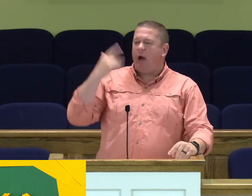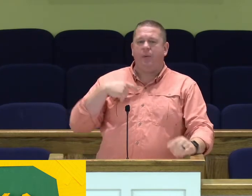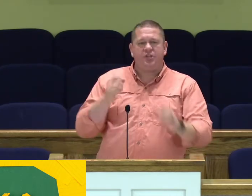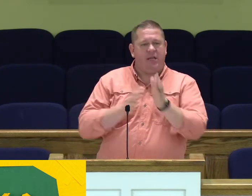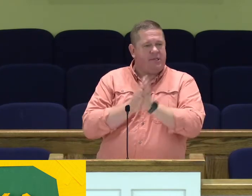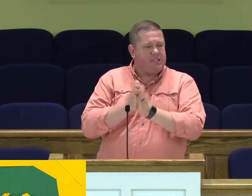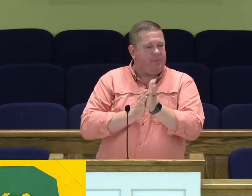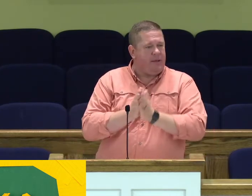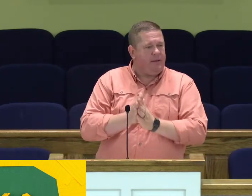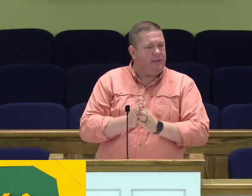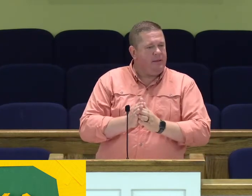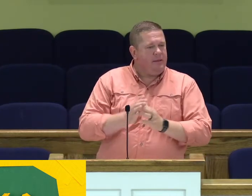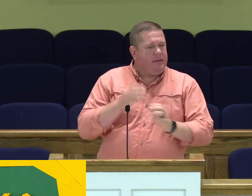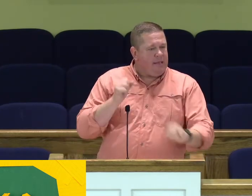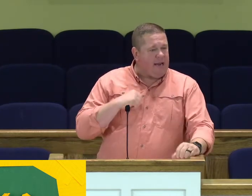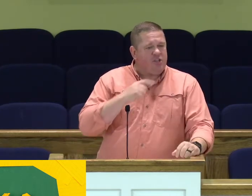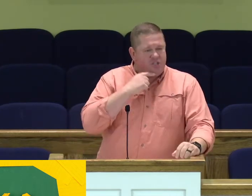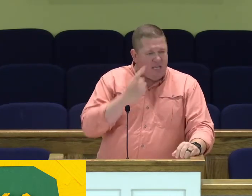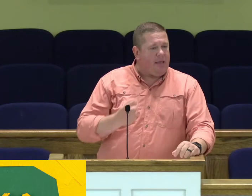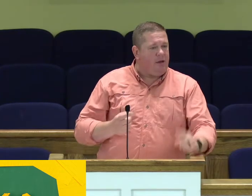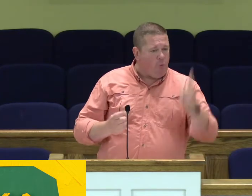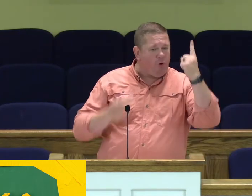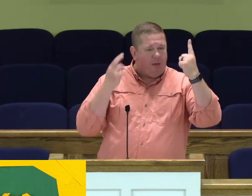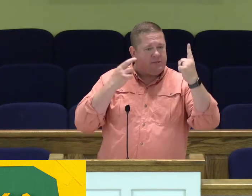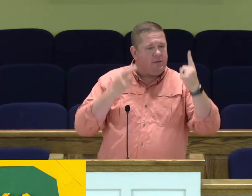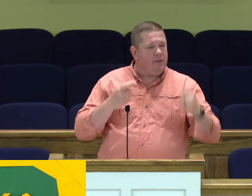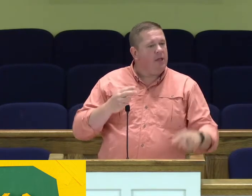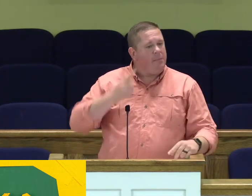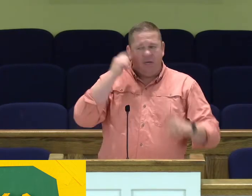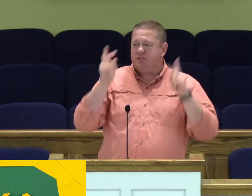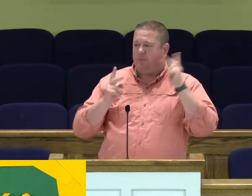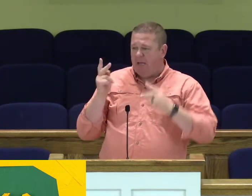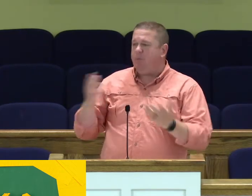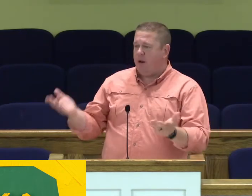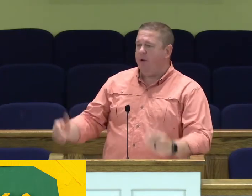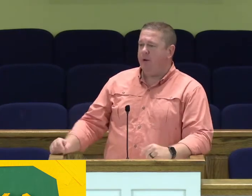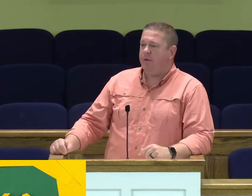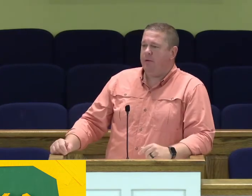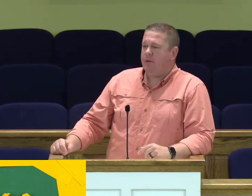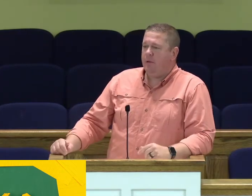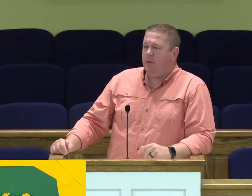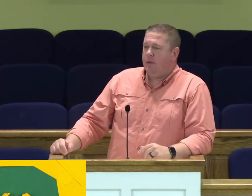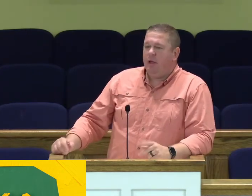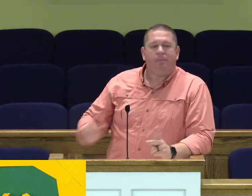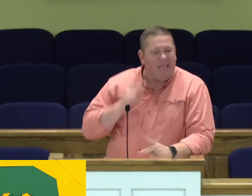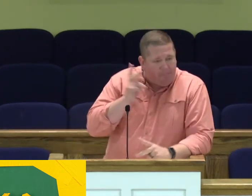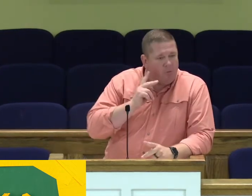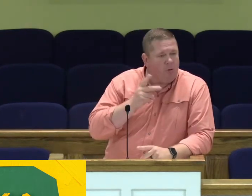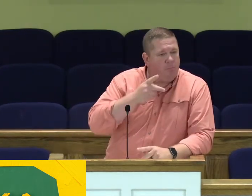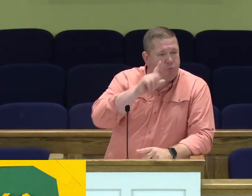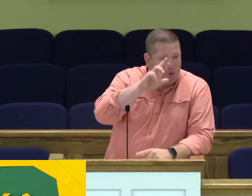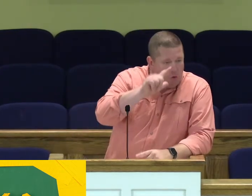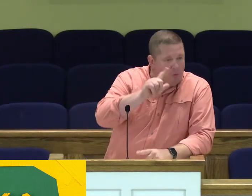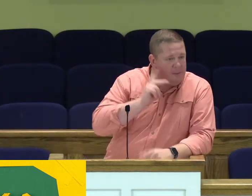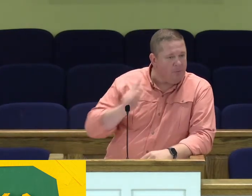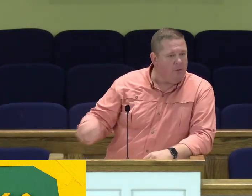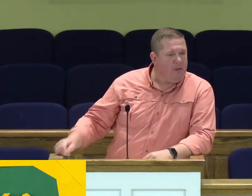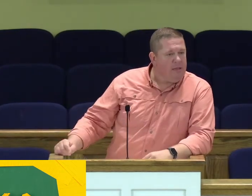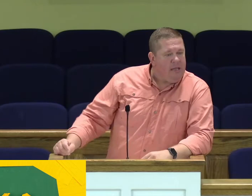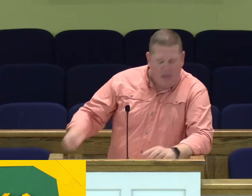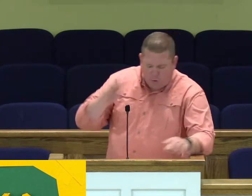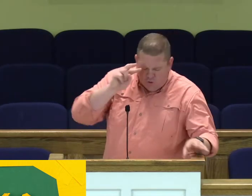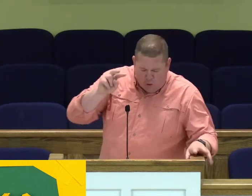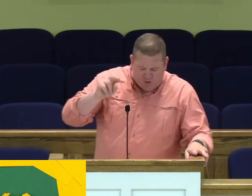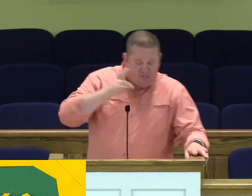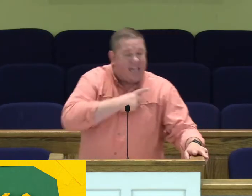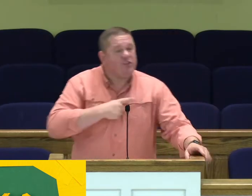reasons why we should anticipate. Can I just say, number one reason, because of the people that are here. People, plural people.